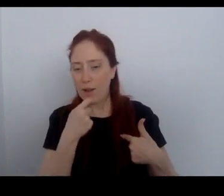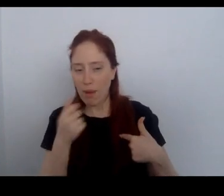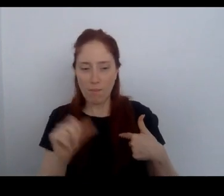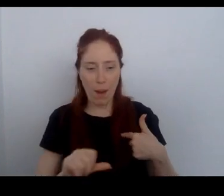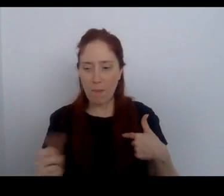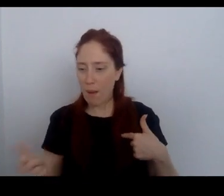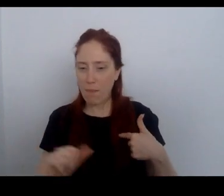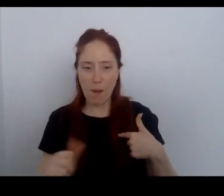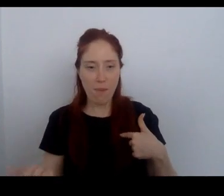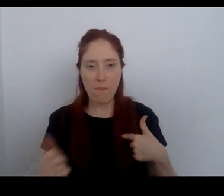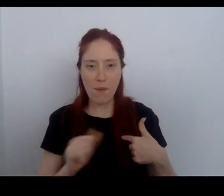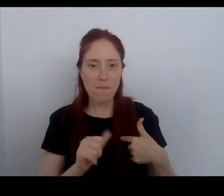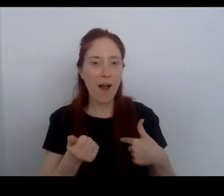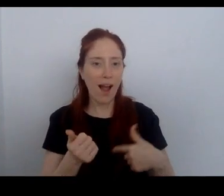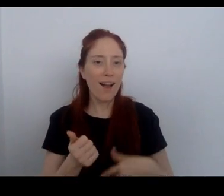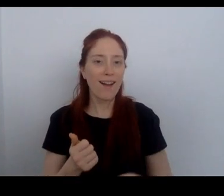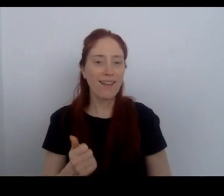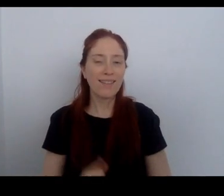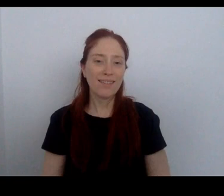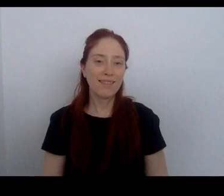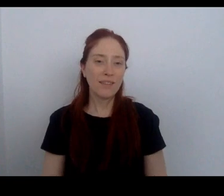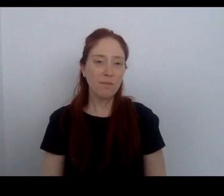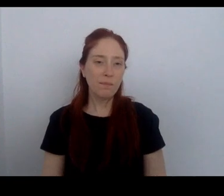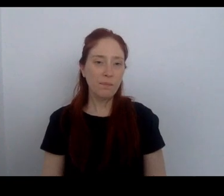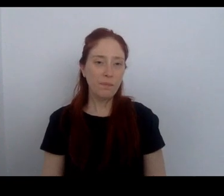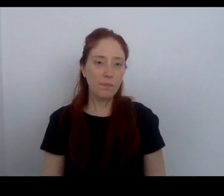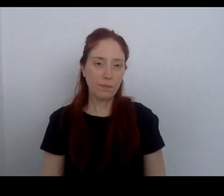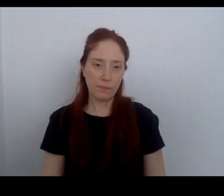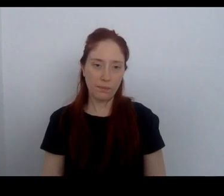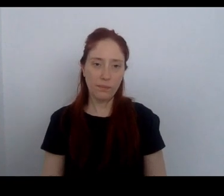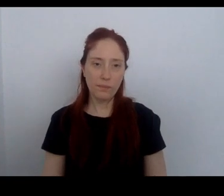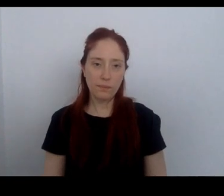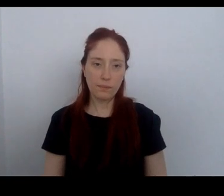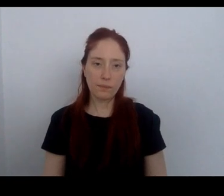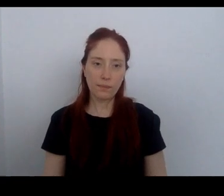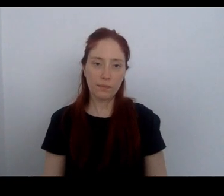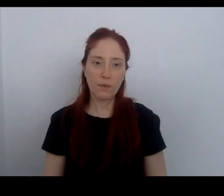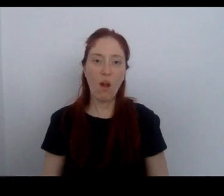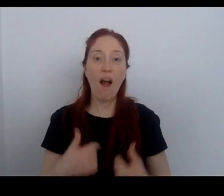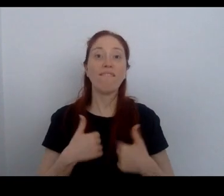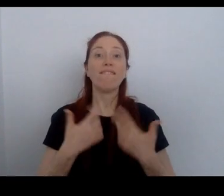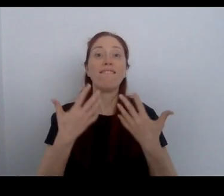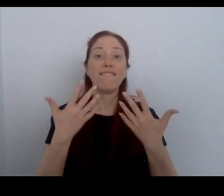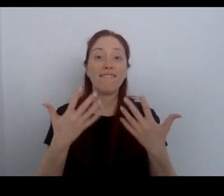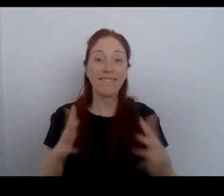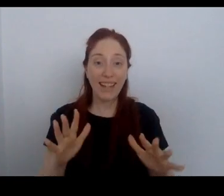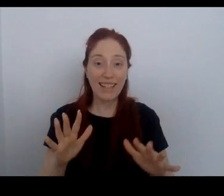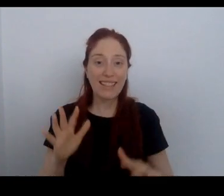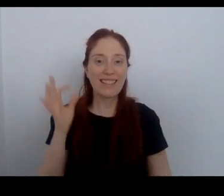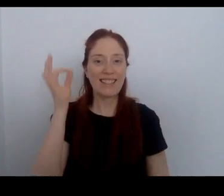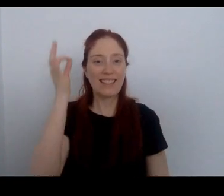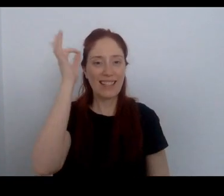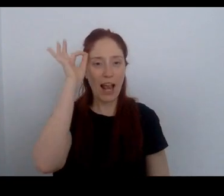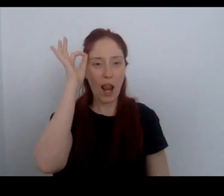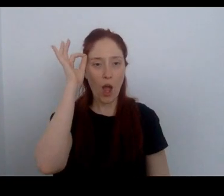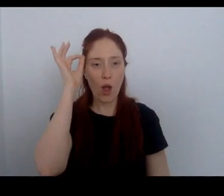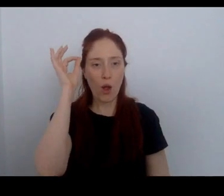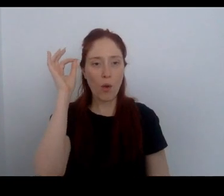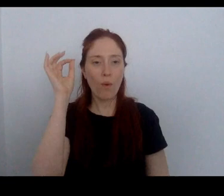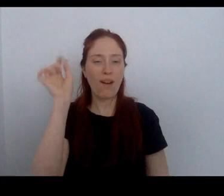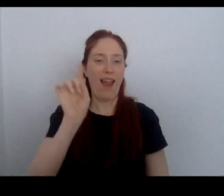I think. Yeah. Yeah, so I've just sort of finished with the yellow and I'm going to start building up some of the other colours,